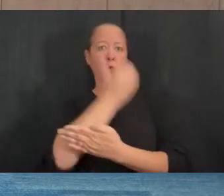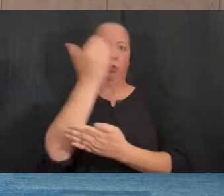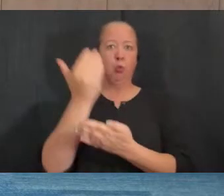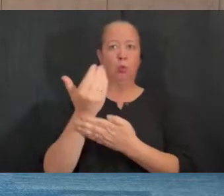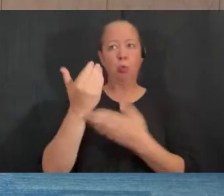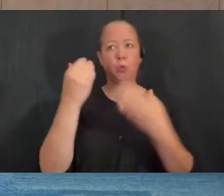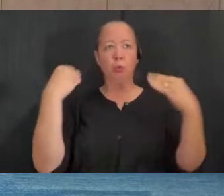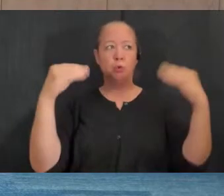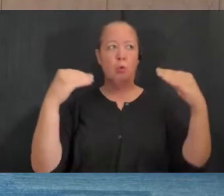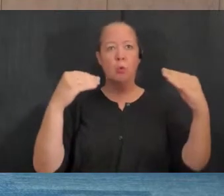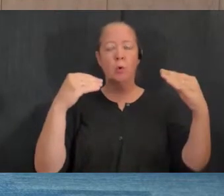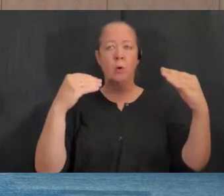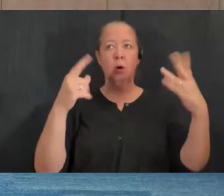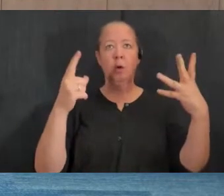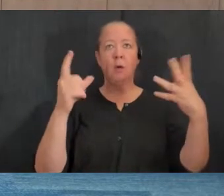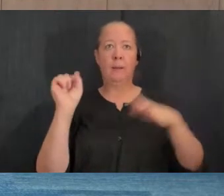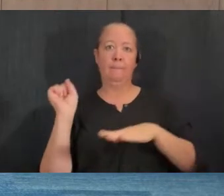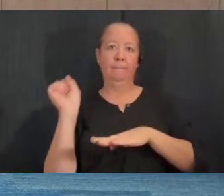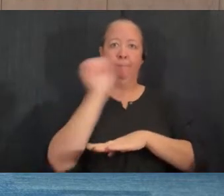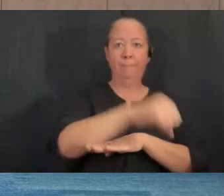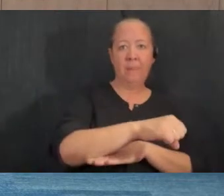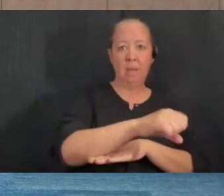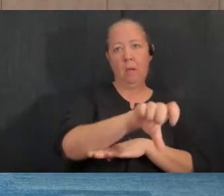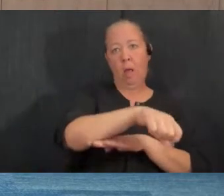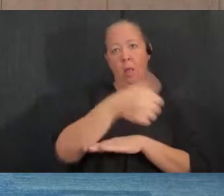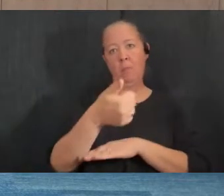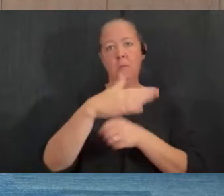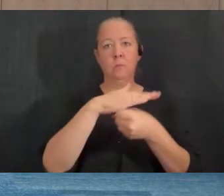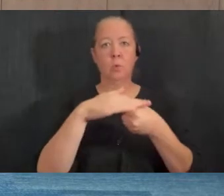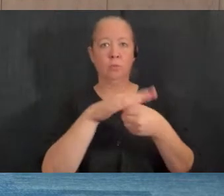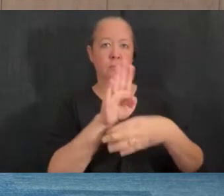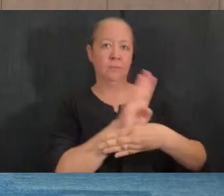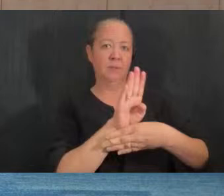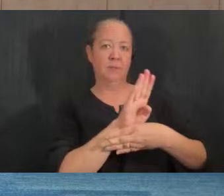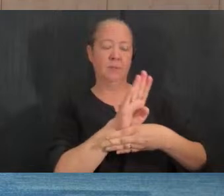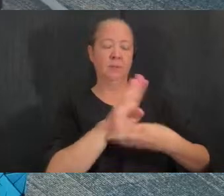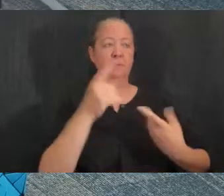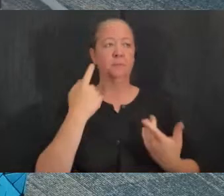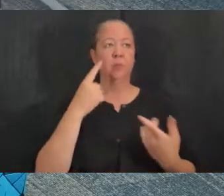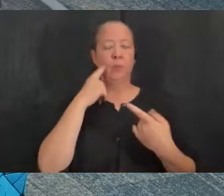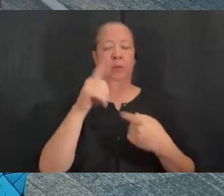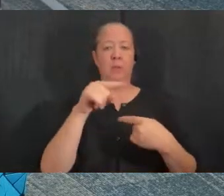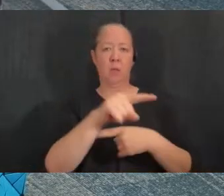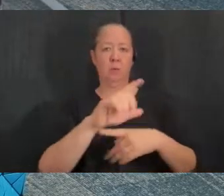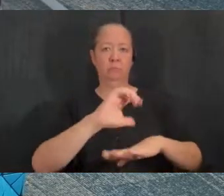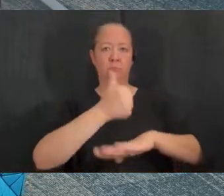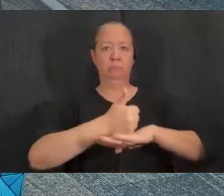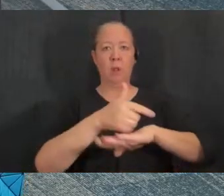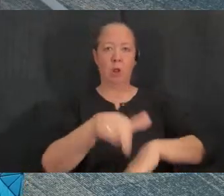been doing really good work for a long time. Yeah, absolutely. I think